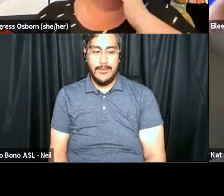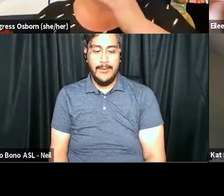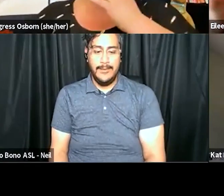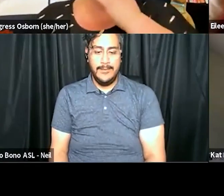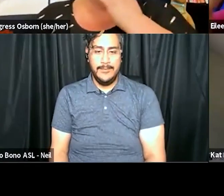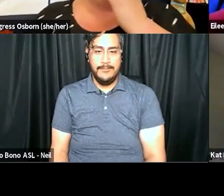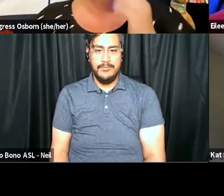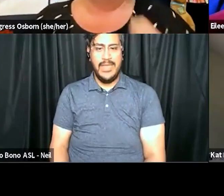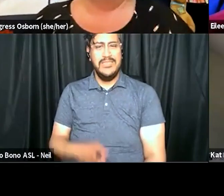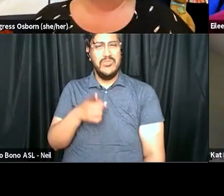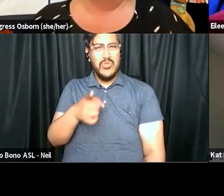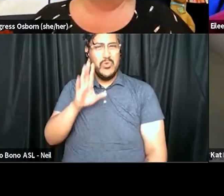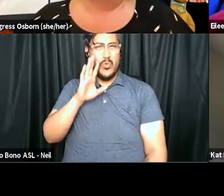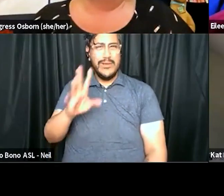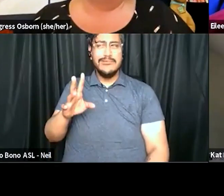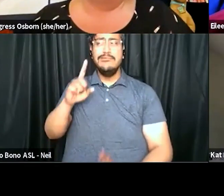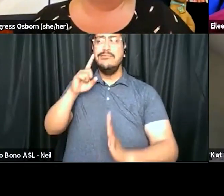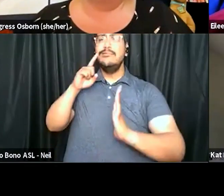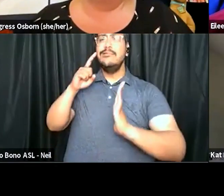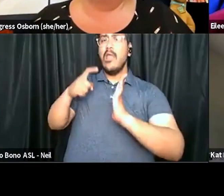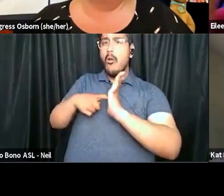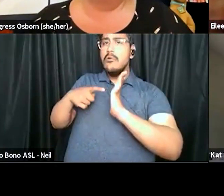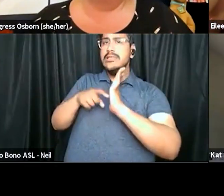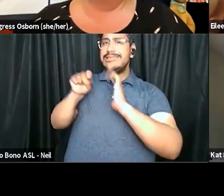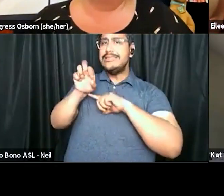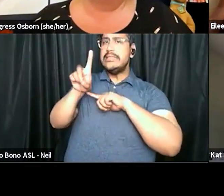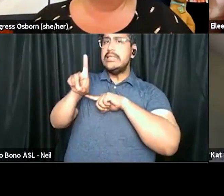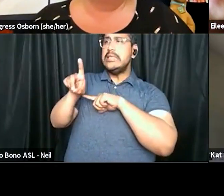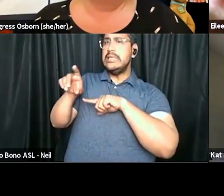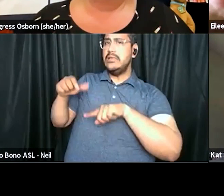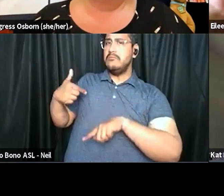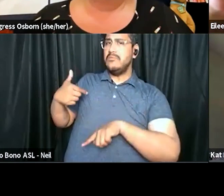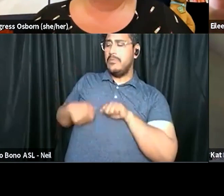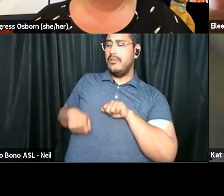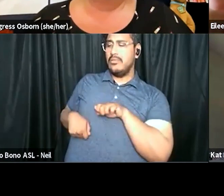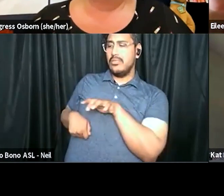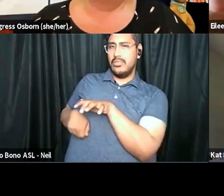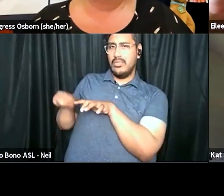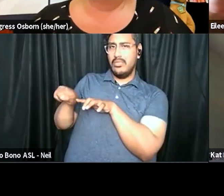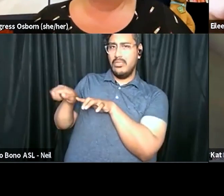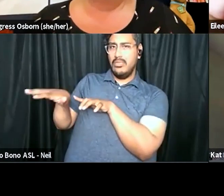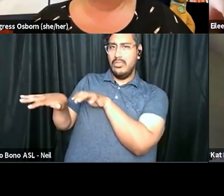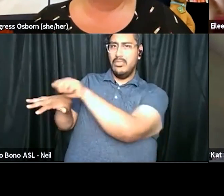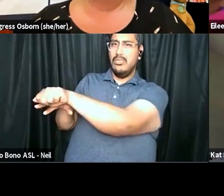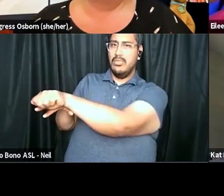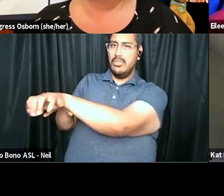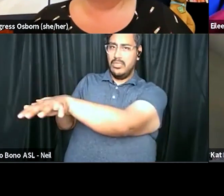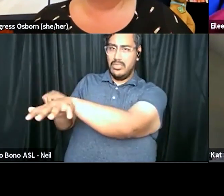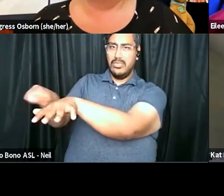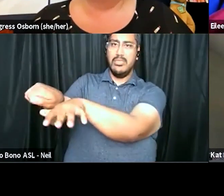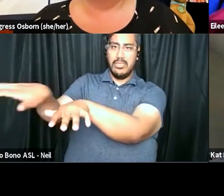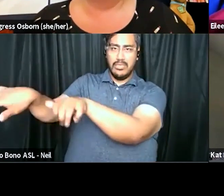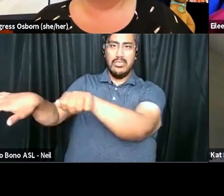you see little seeds drop into other people. So the conversations